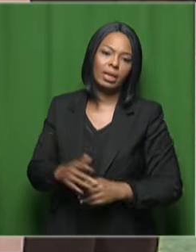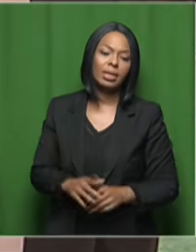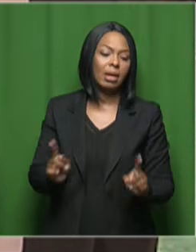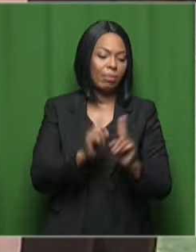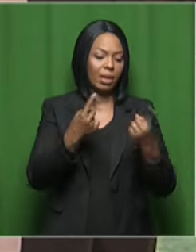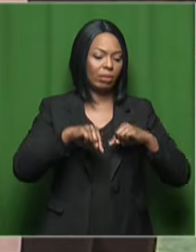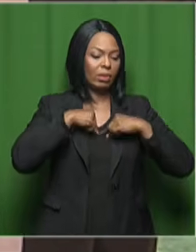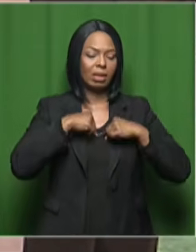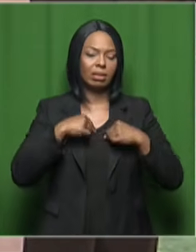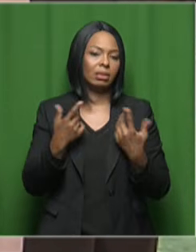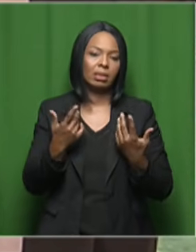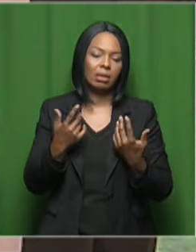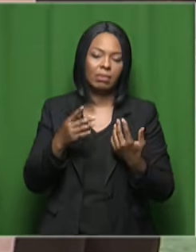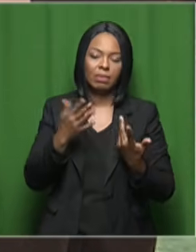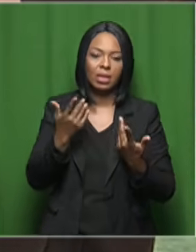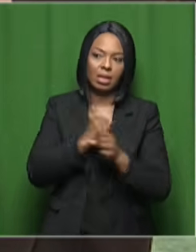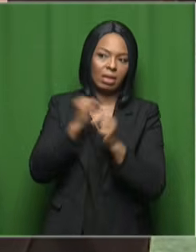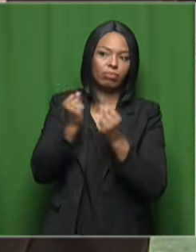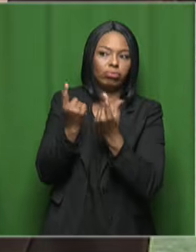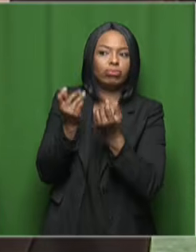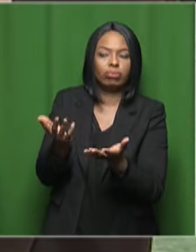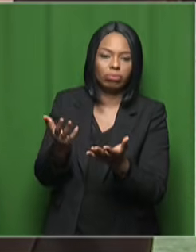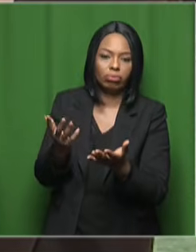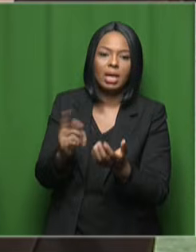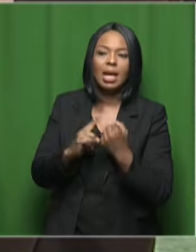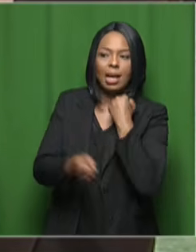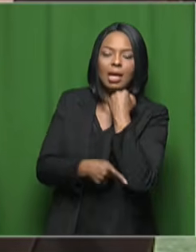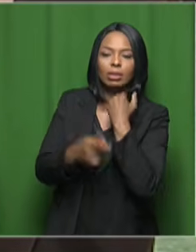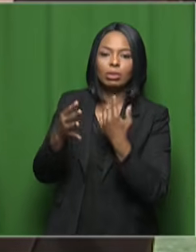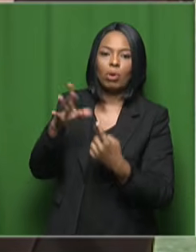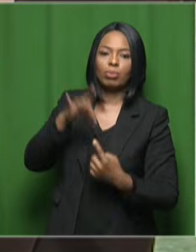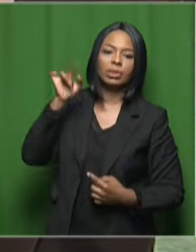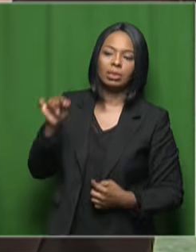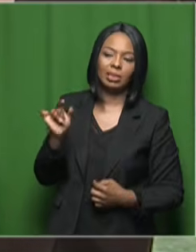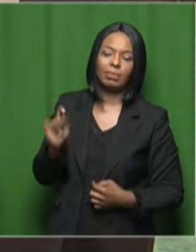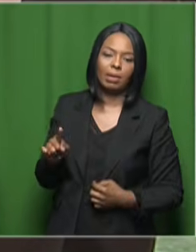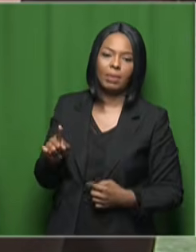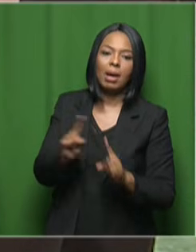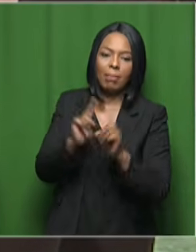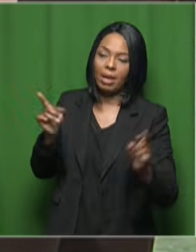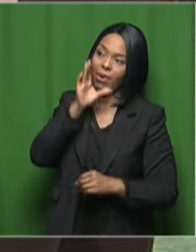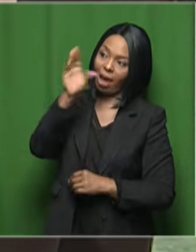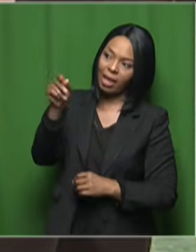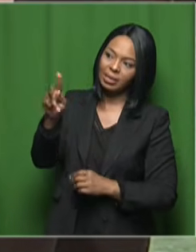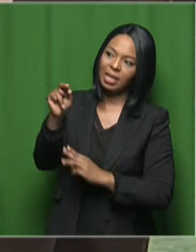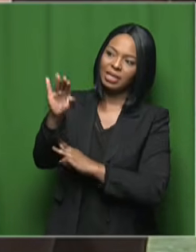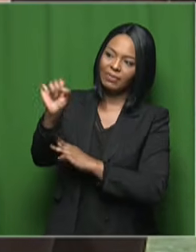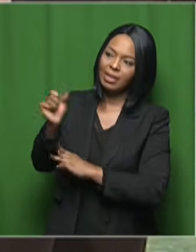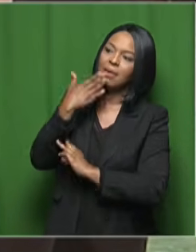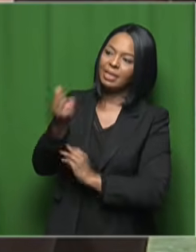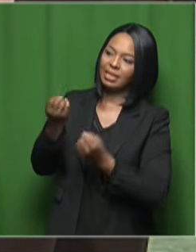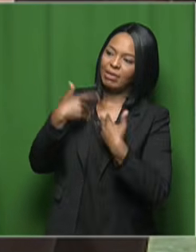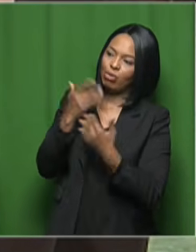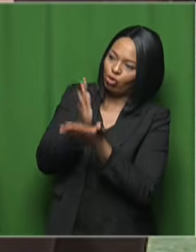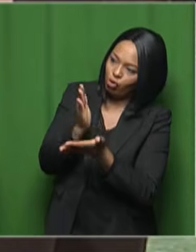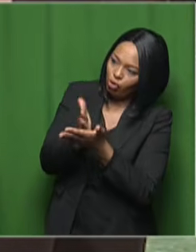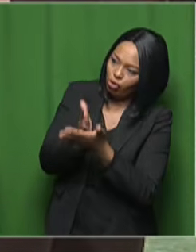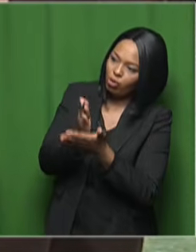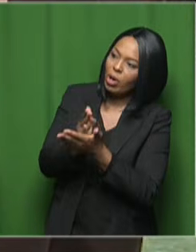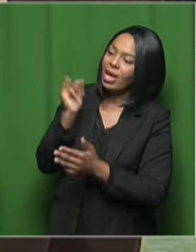In fact, what we have been saying to NSFAS is that just give us some kind of assurance. You know, in case a student